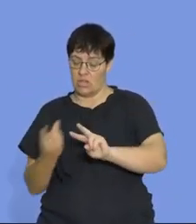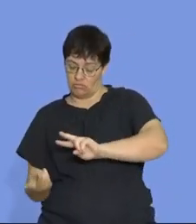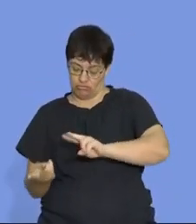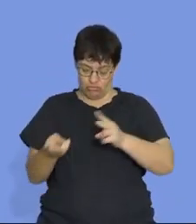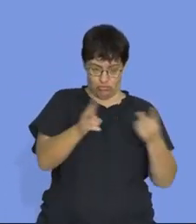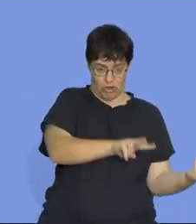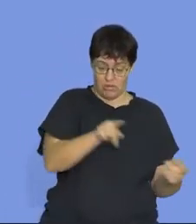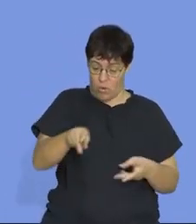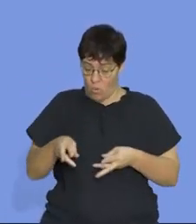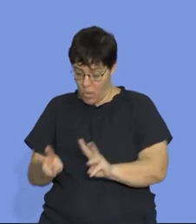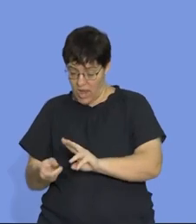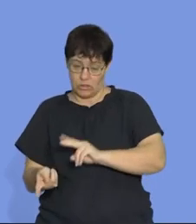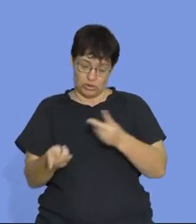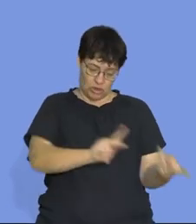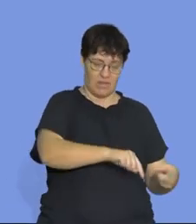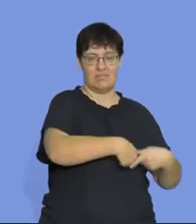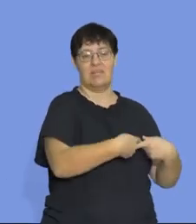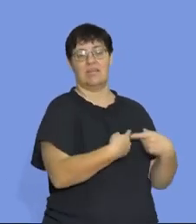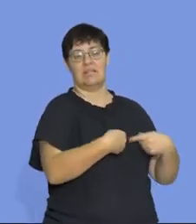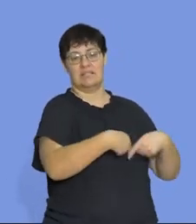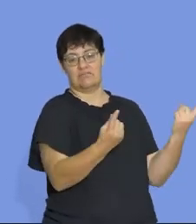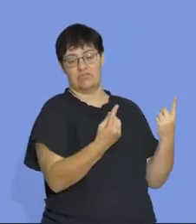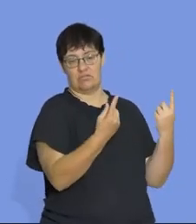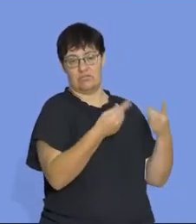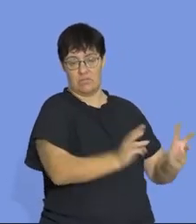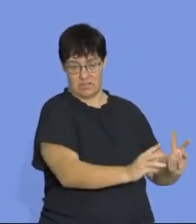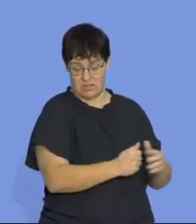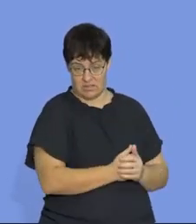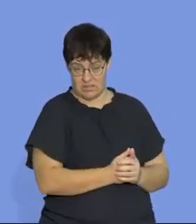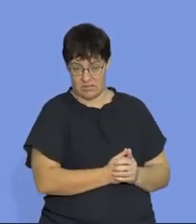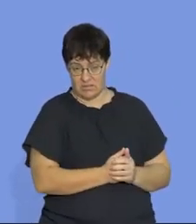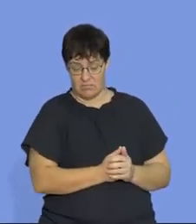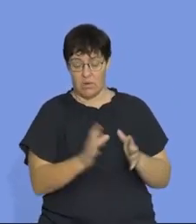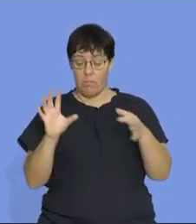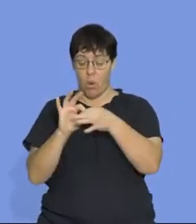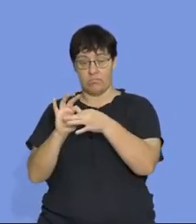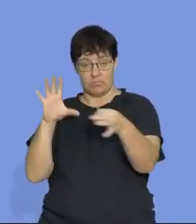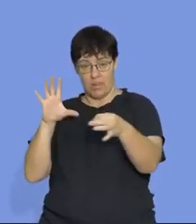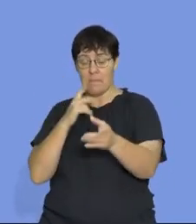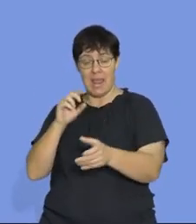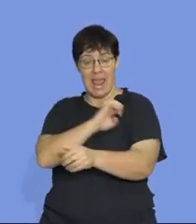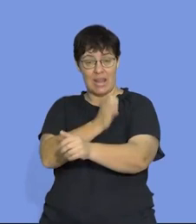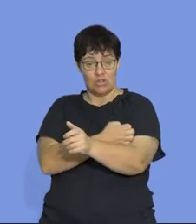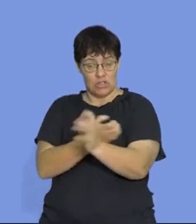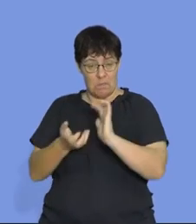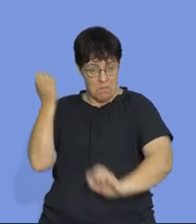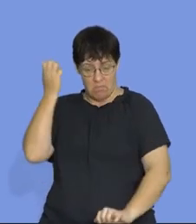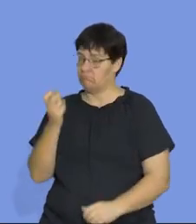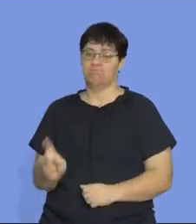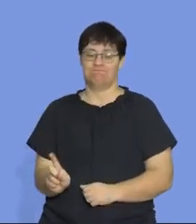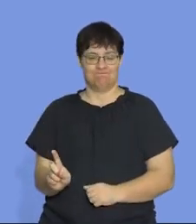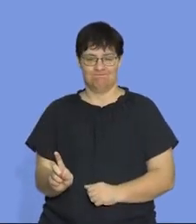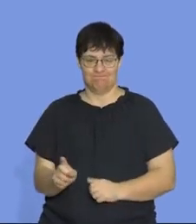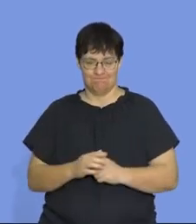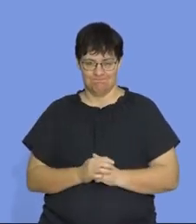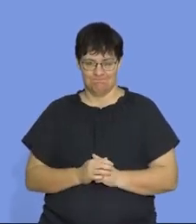to another. So in a chemical change, when we break bonds, we don't, destroy energy. While equally,